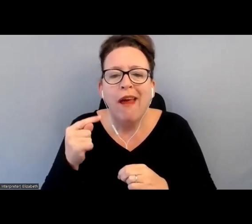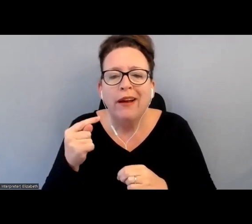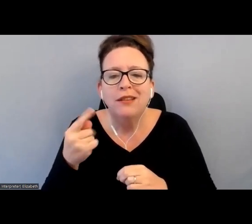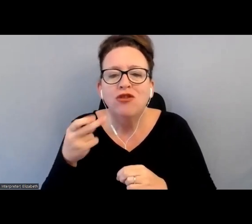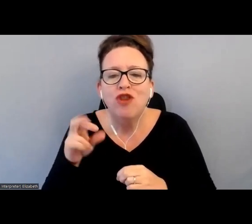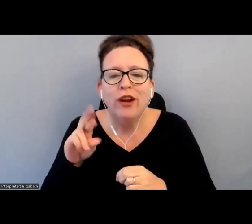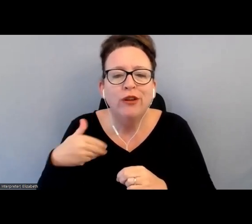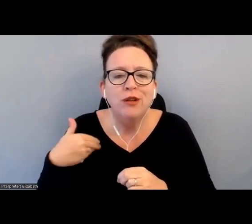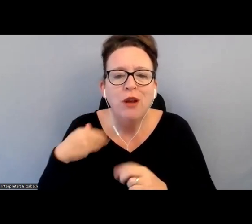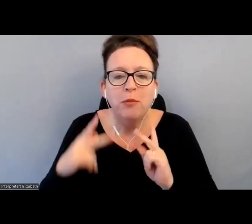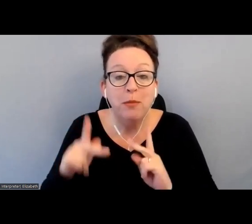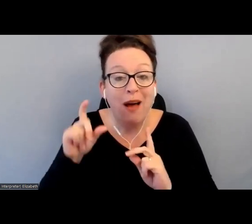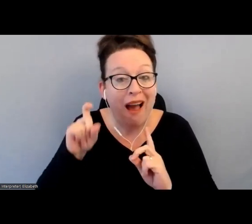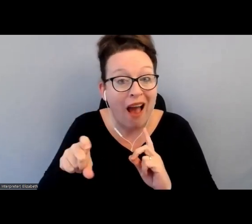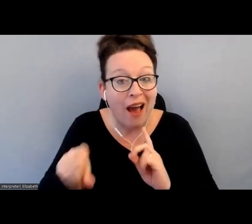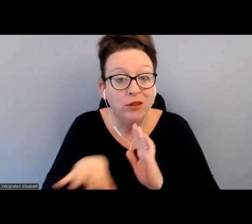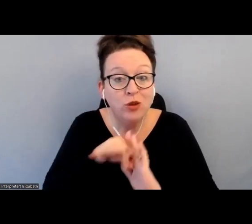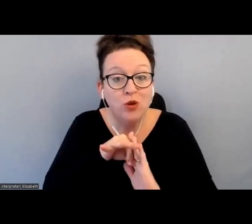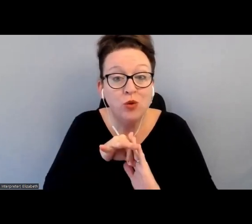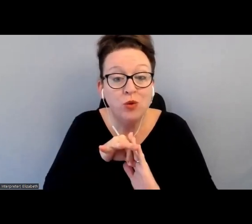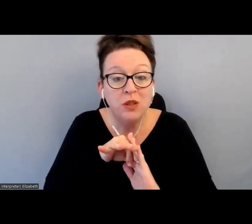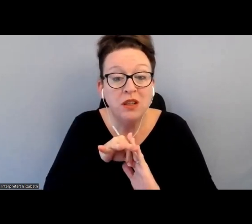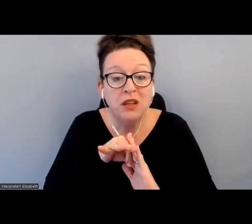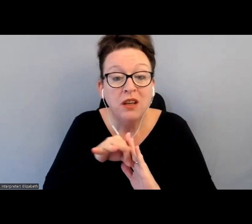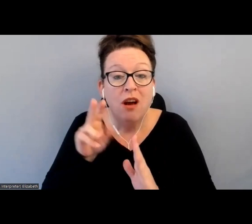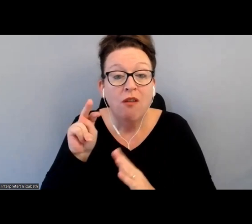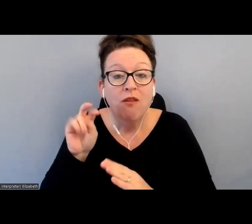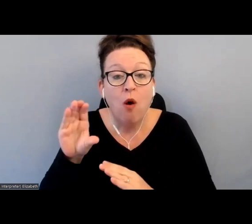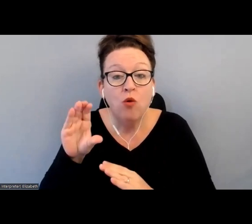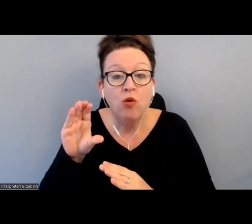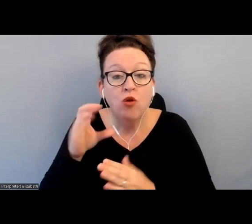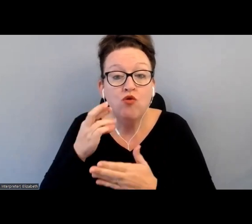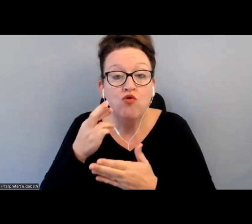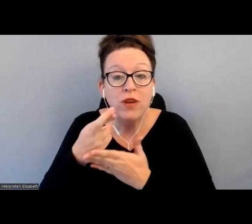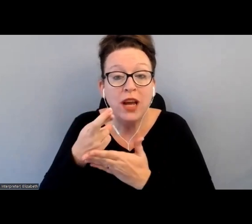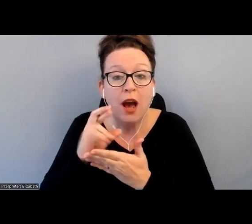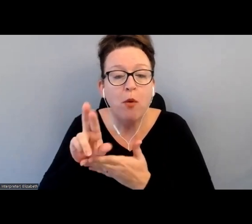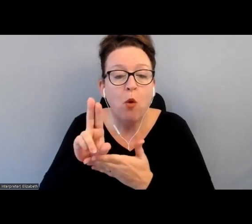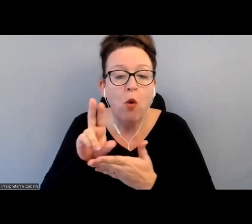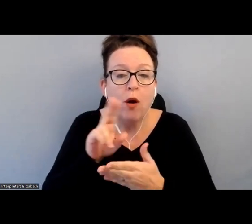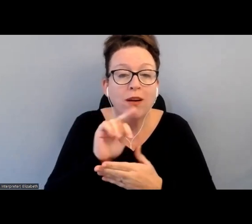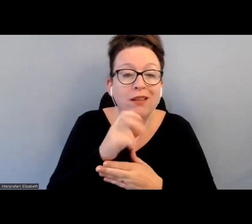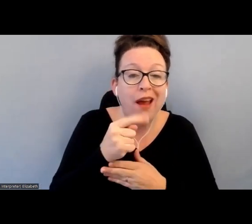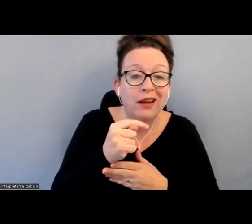vocational rehab or NextGen, or can they be enrolled in both?